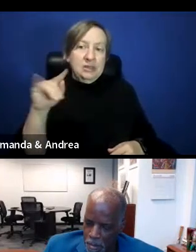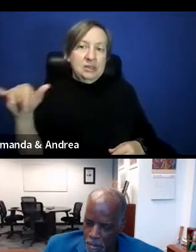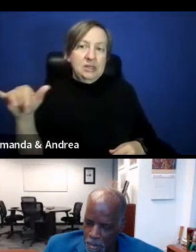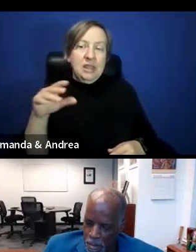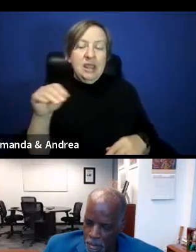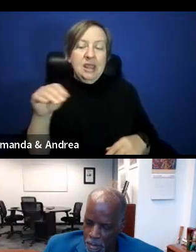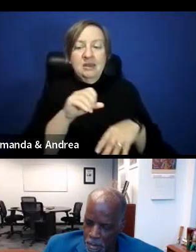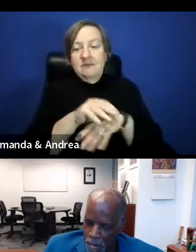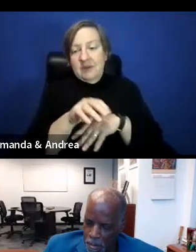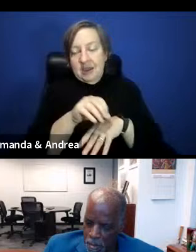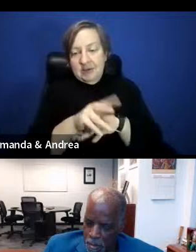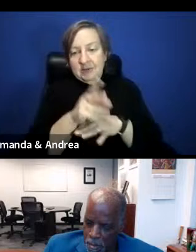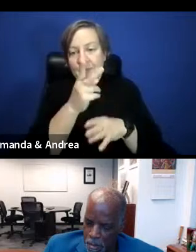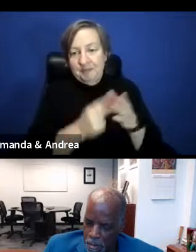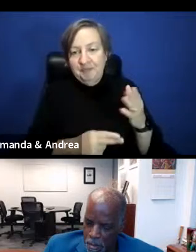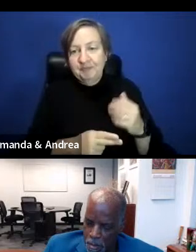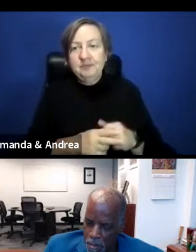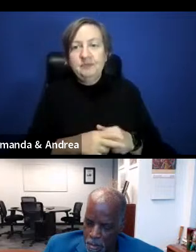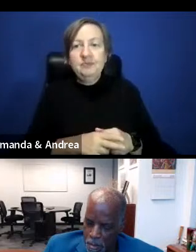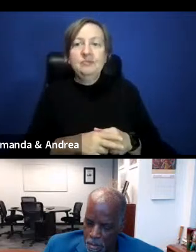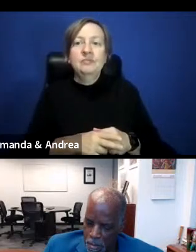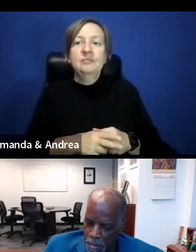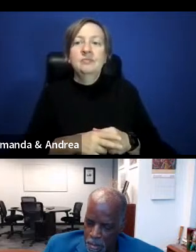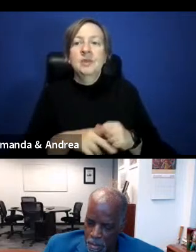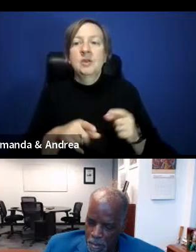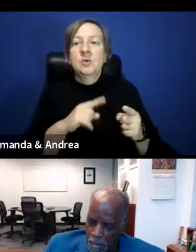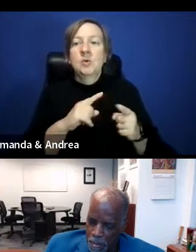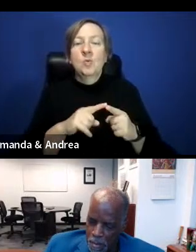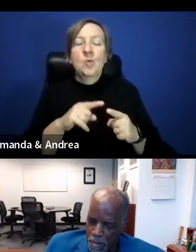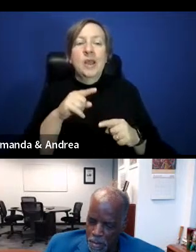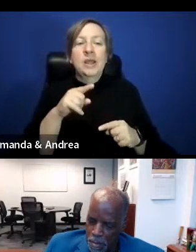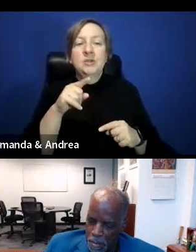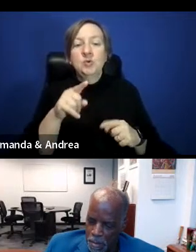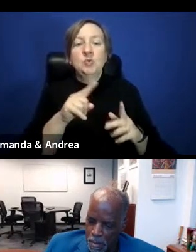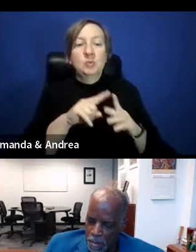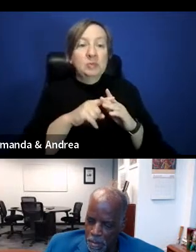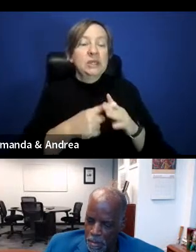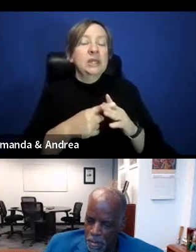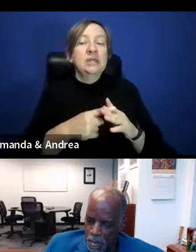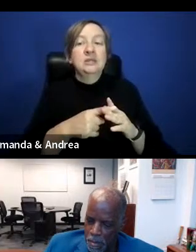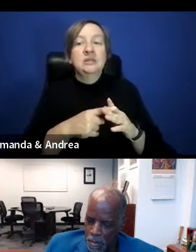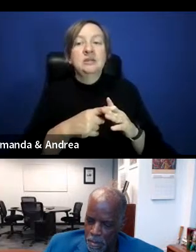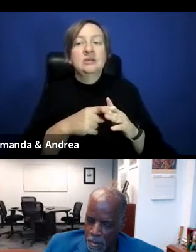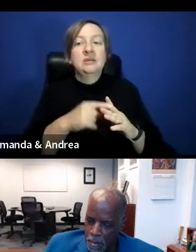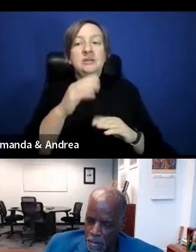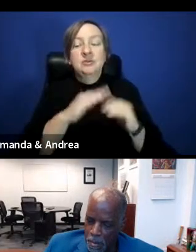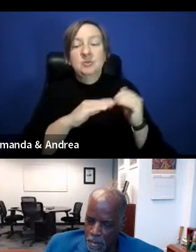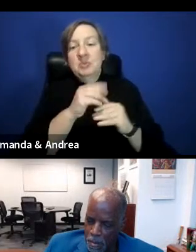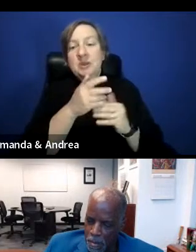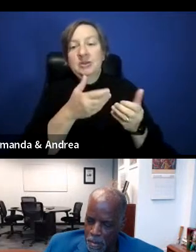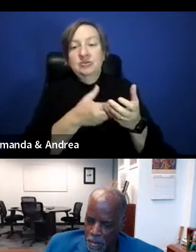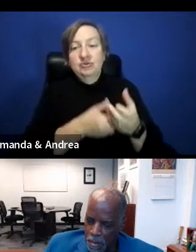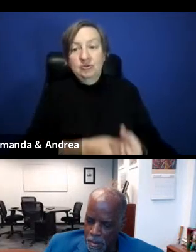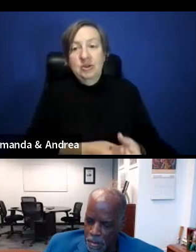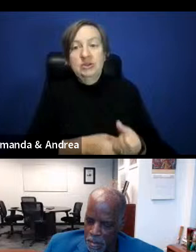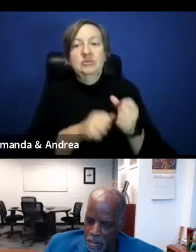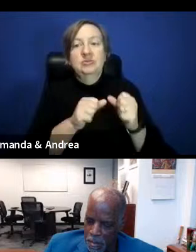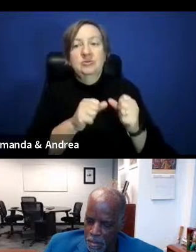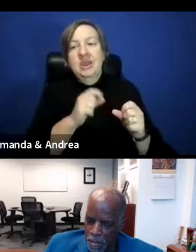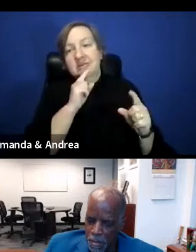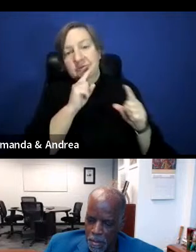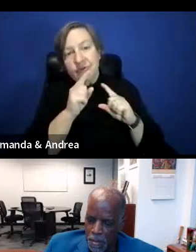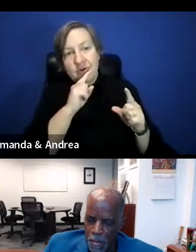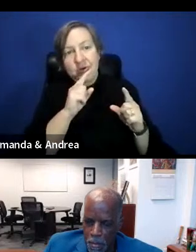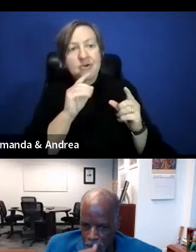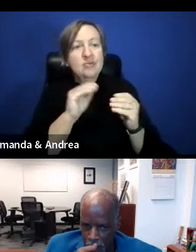And I think just having, once you begin to build some trust, you can have those conversations to